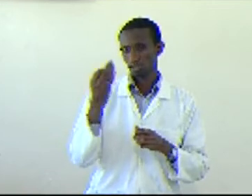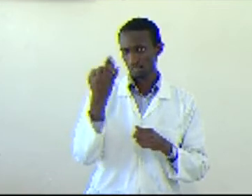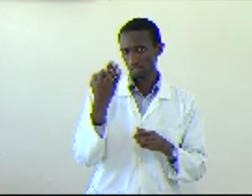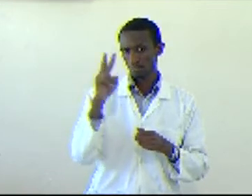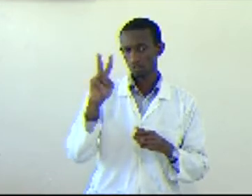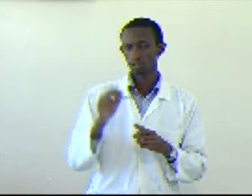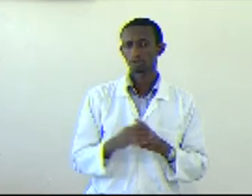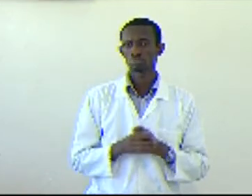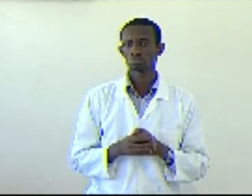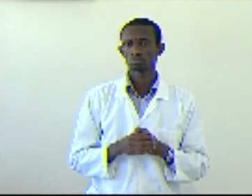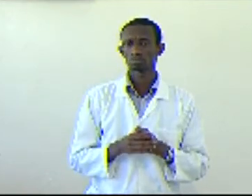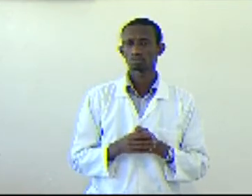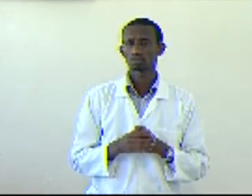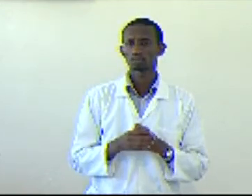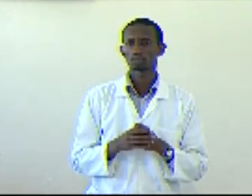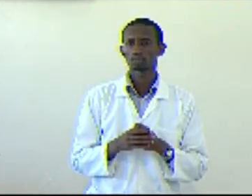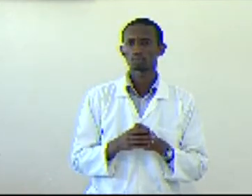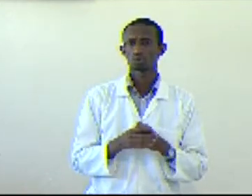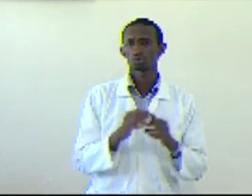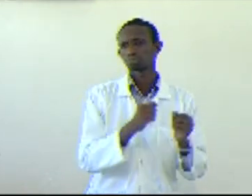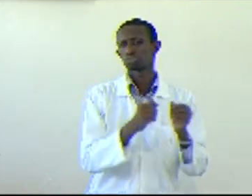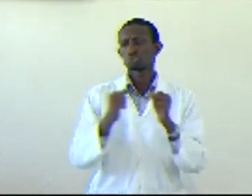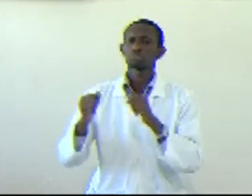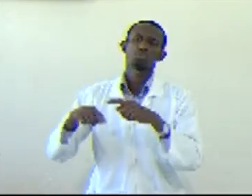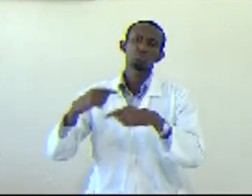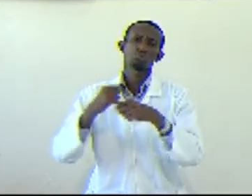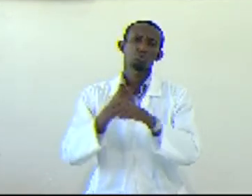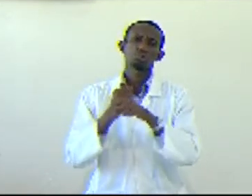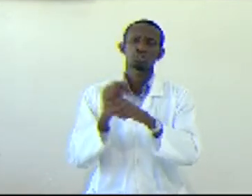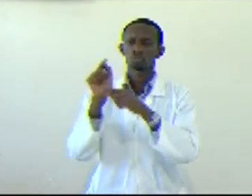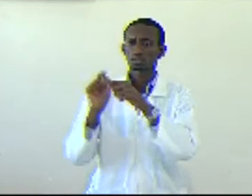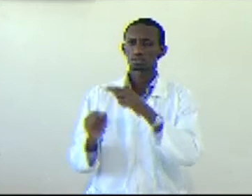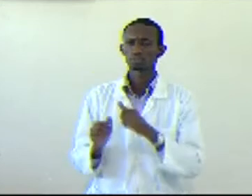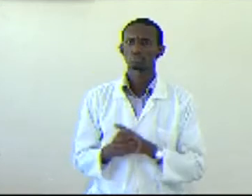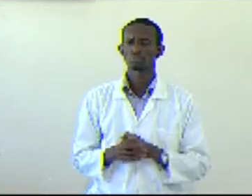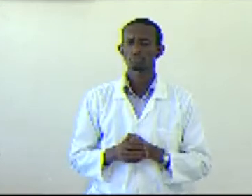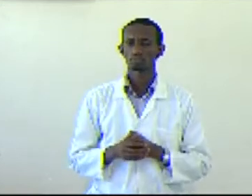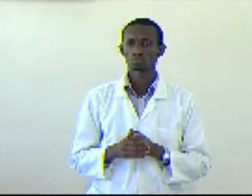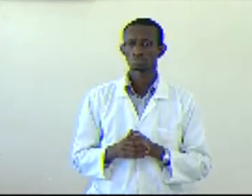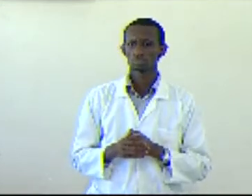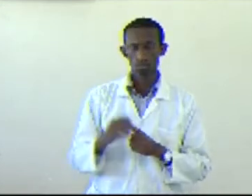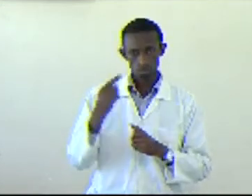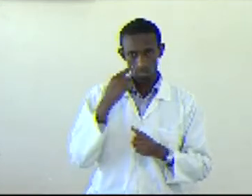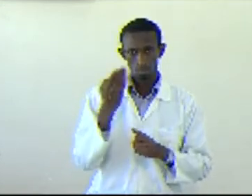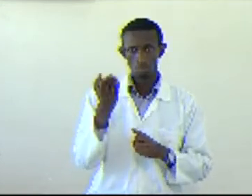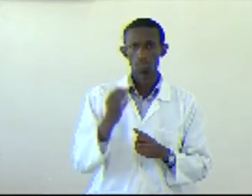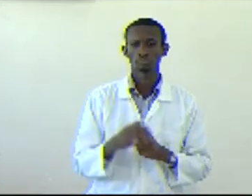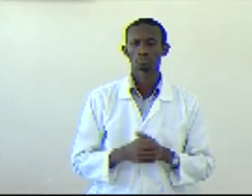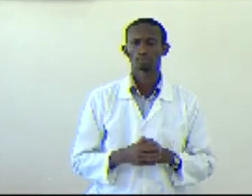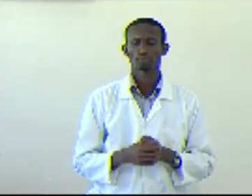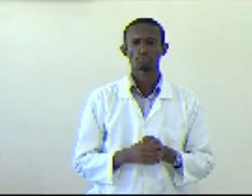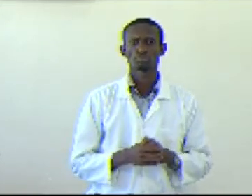okay? So then you put them there, and then you substitute. So here we given.